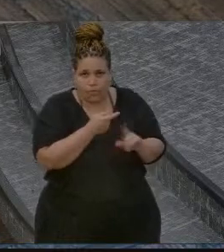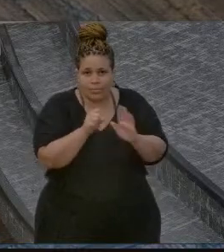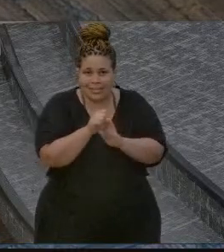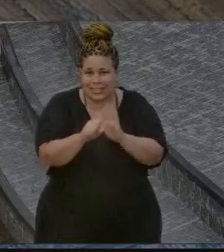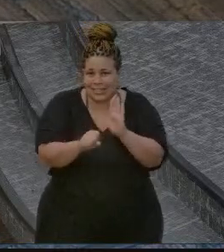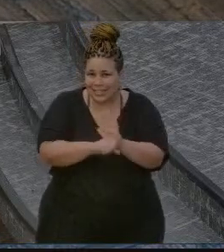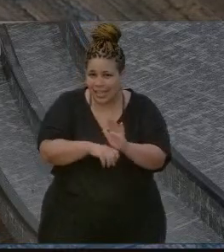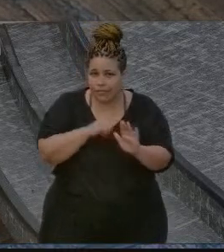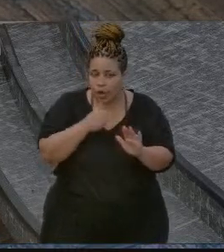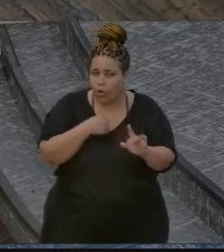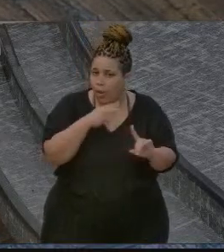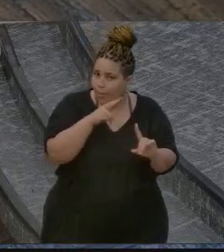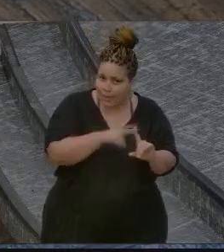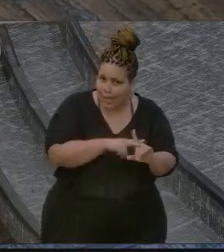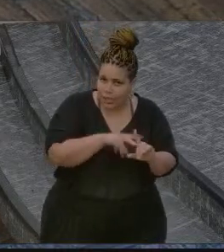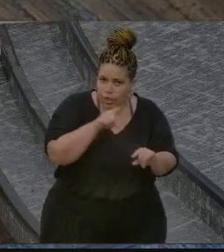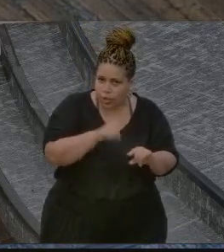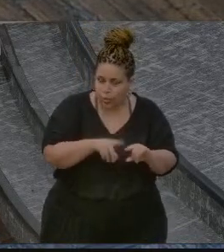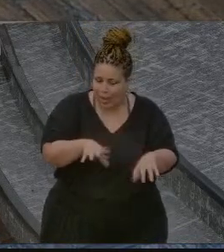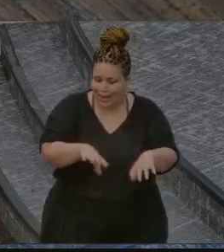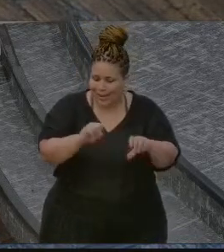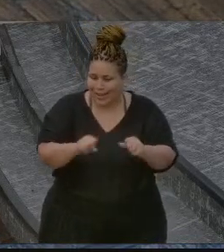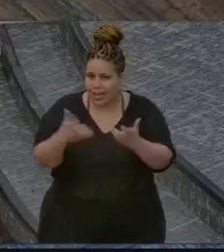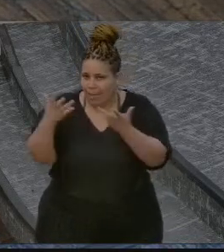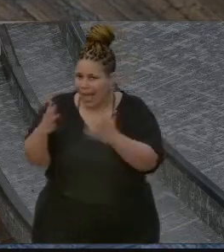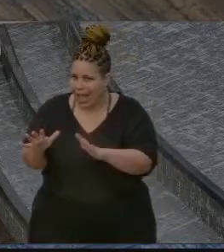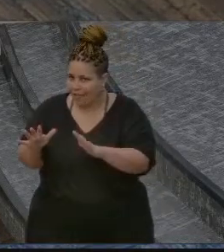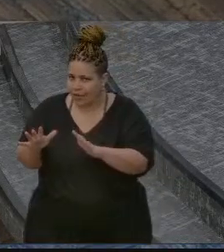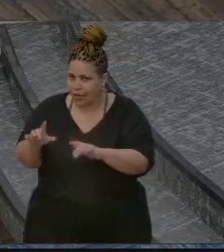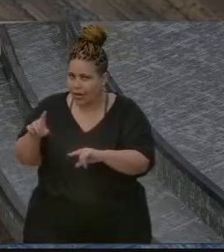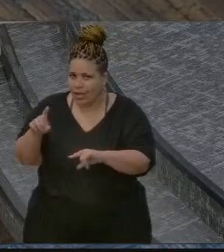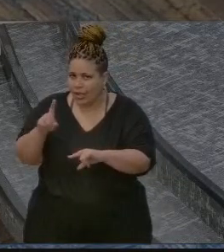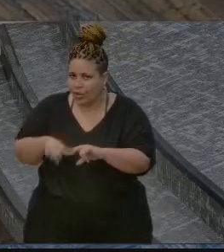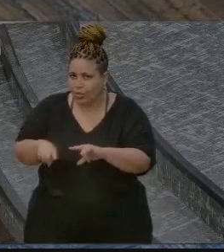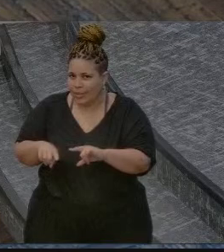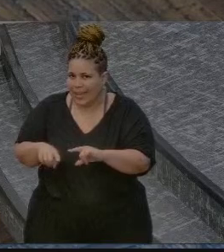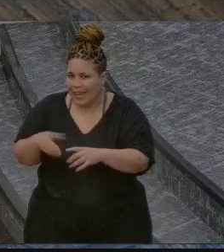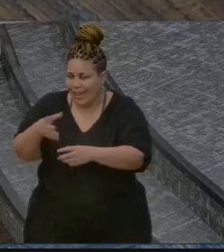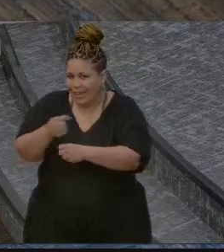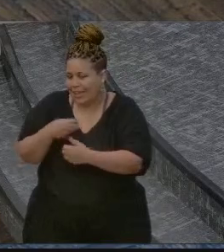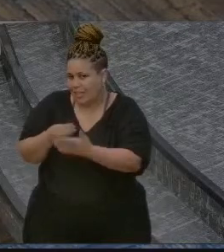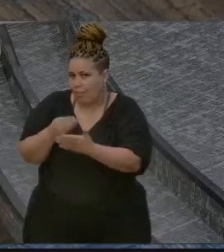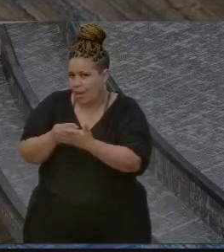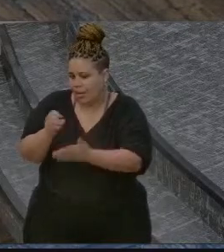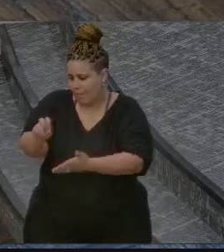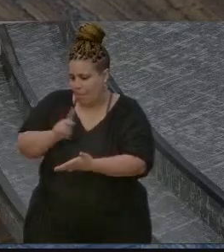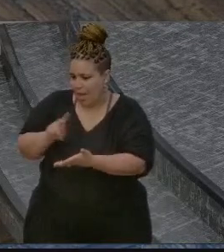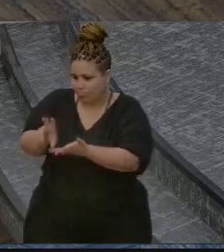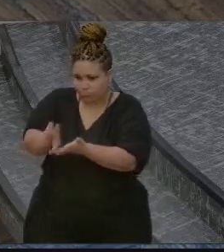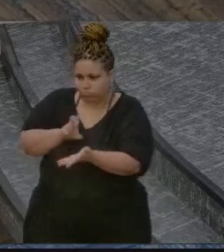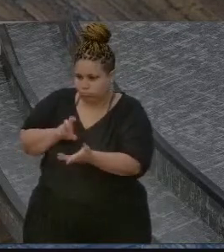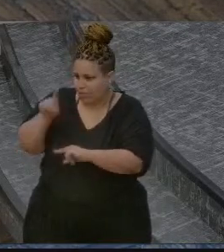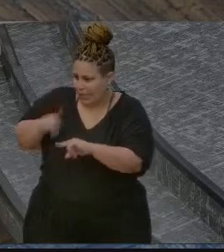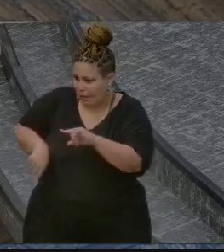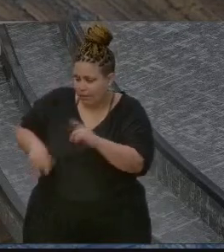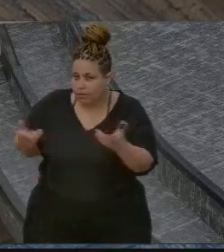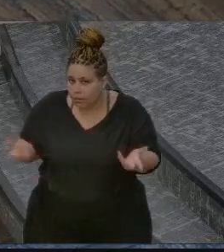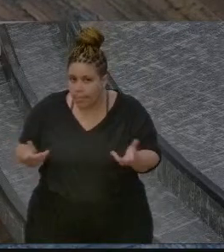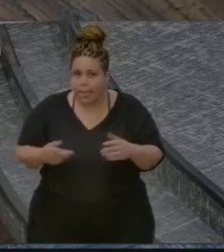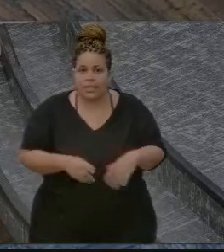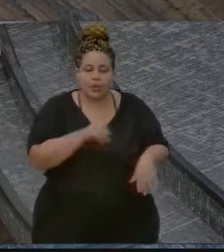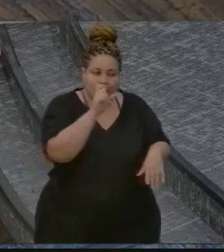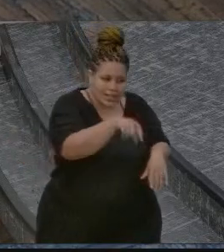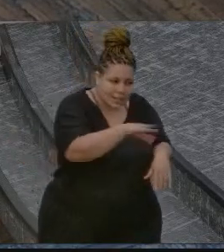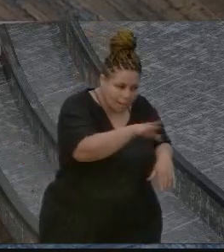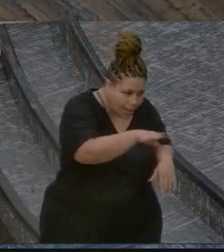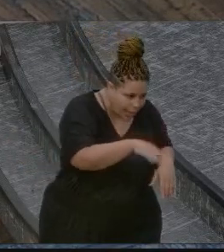can't do it after the fact, and you can't get reimbursed. So this is just asking them to put the money back in our entitlement account so we can